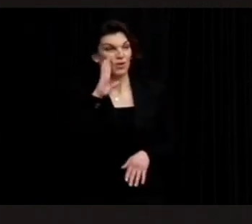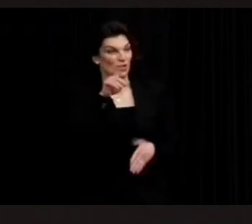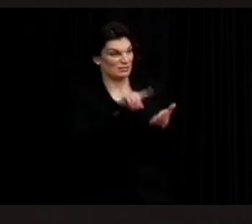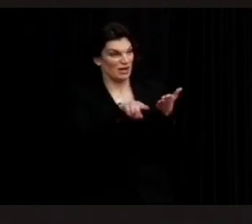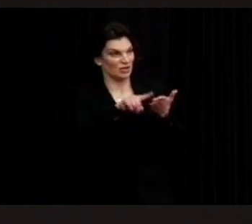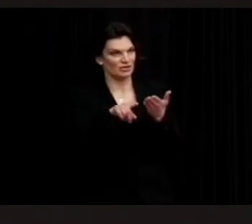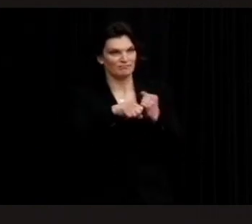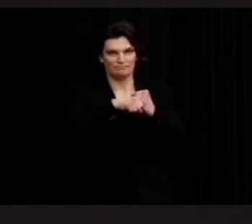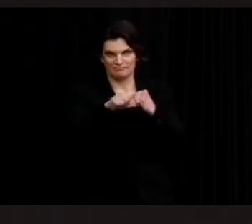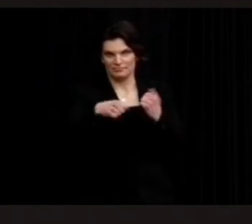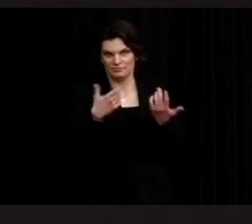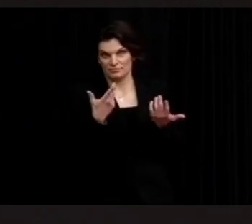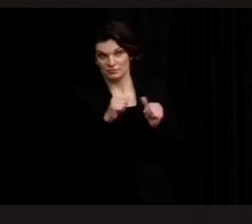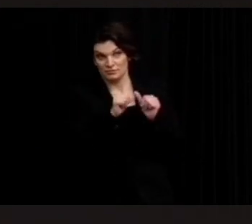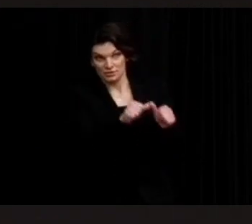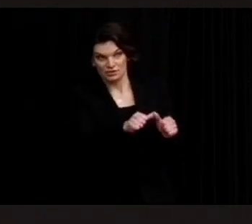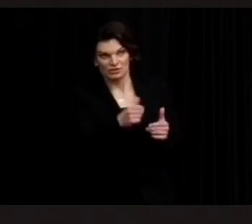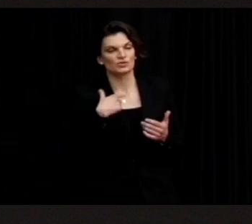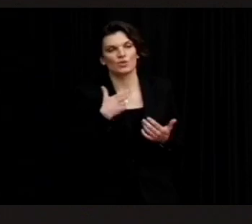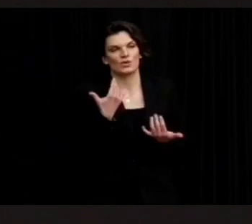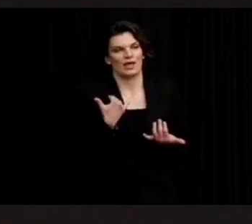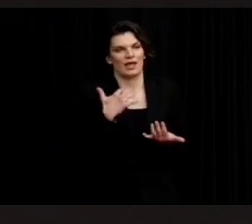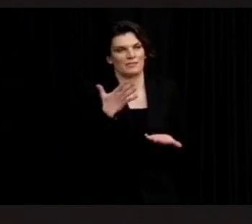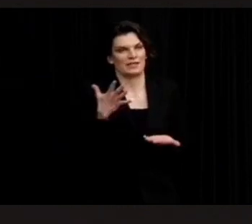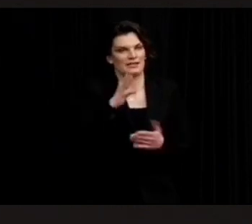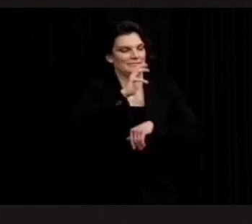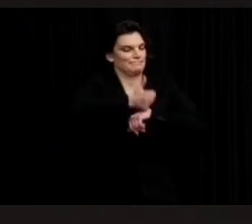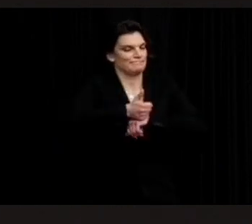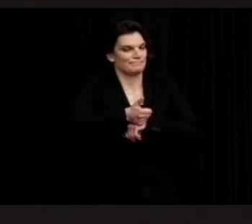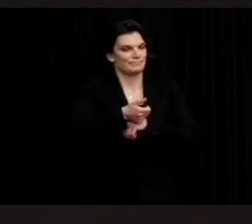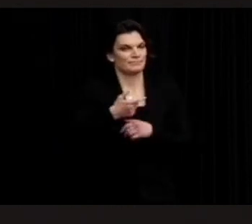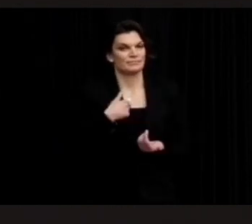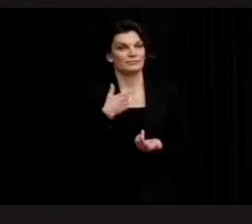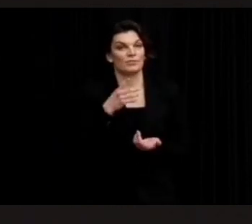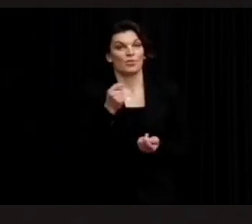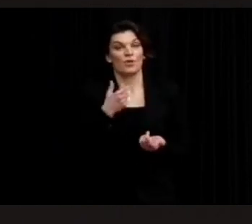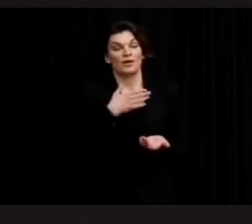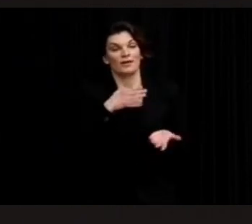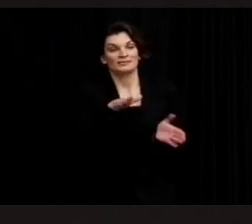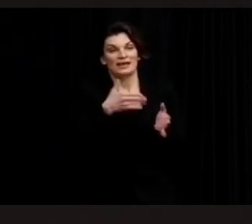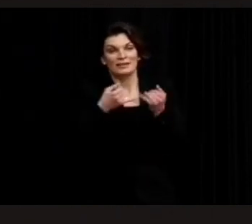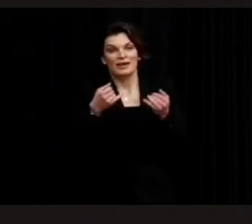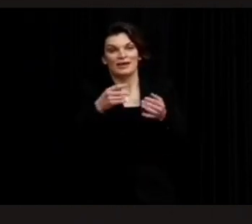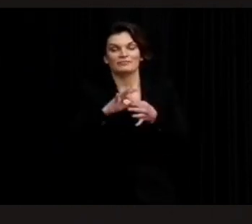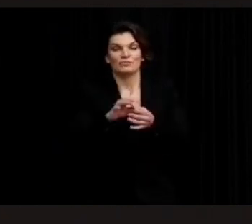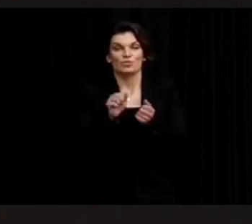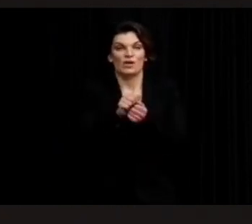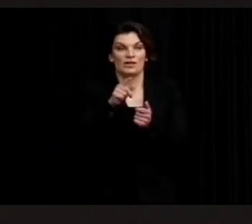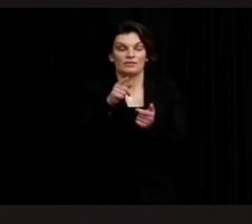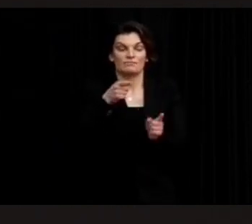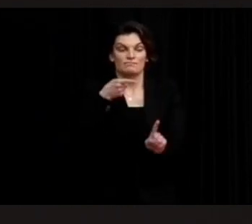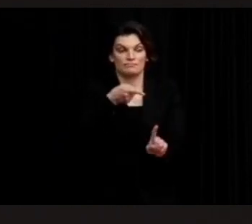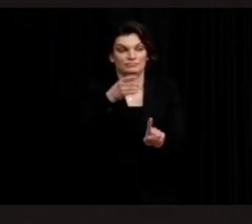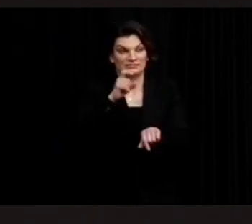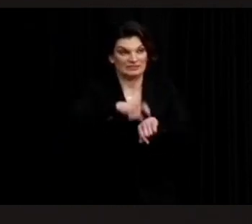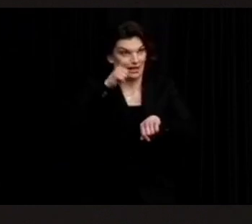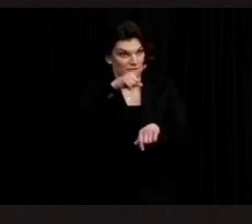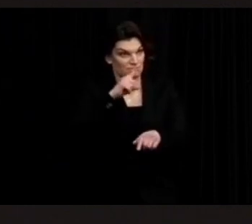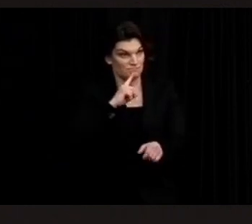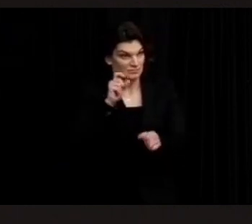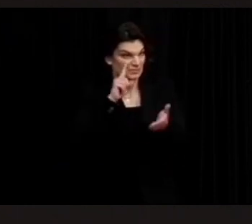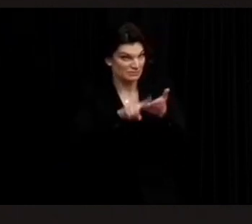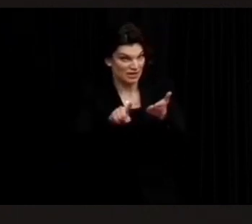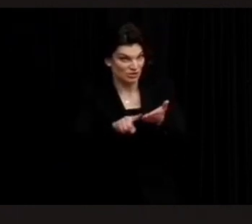take. So we're starting to implement a timeline, decreasing our deadlines for turnover. When someone moves out,